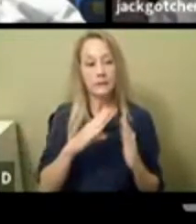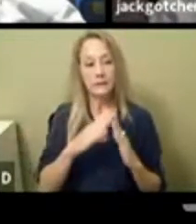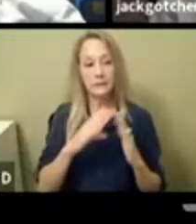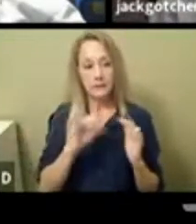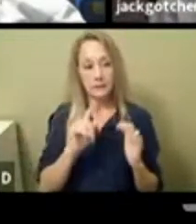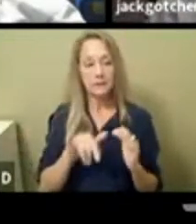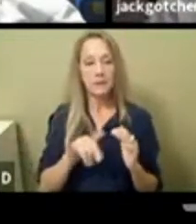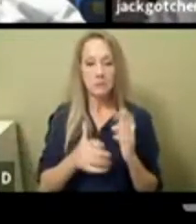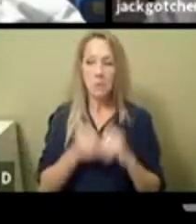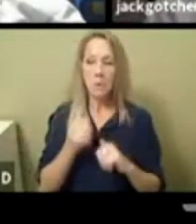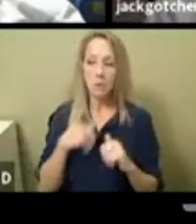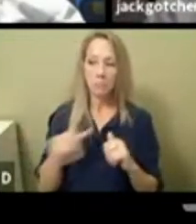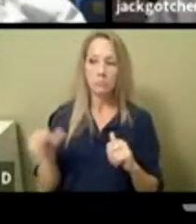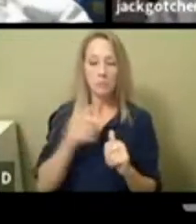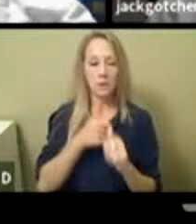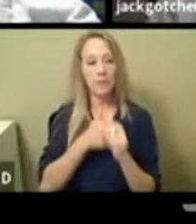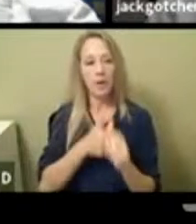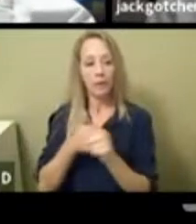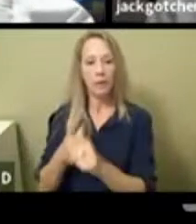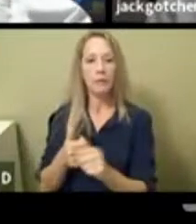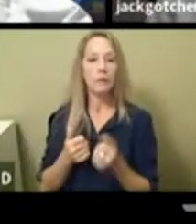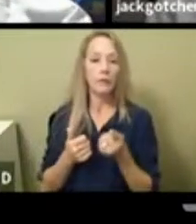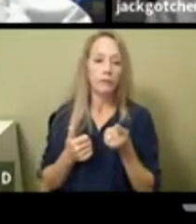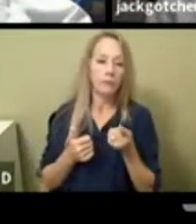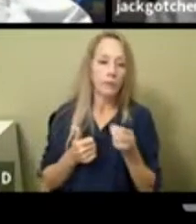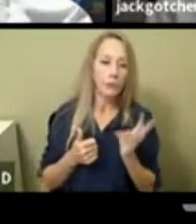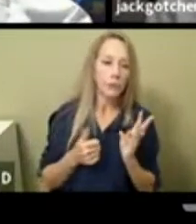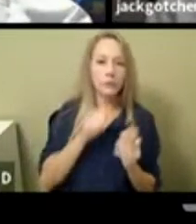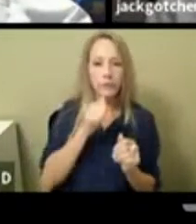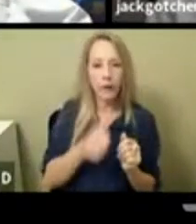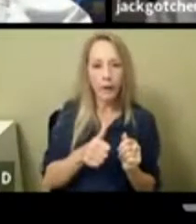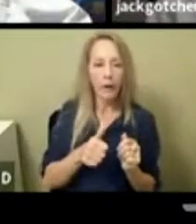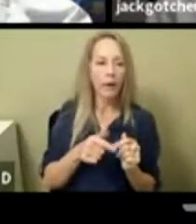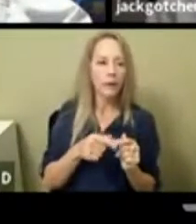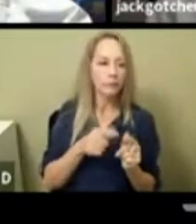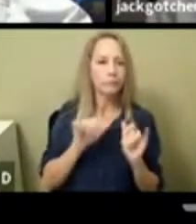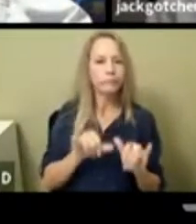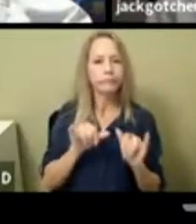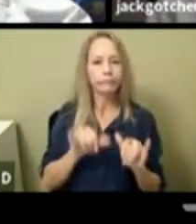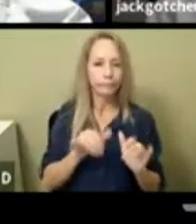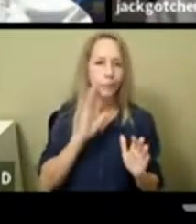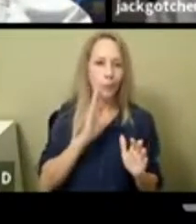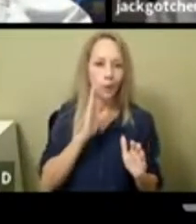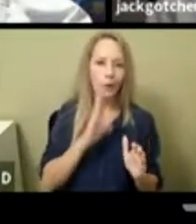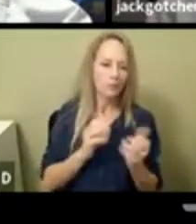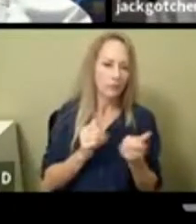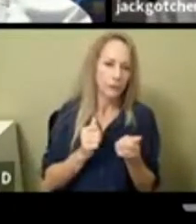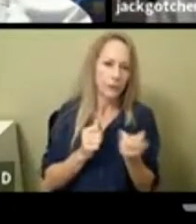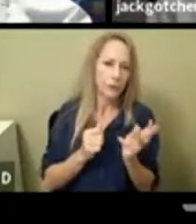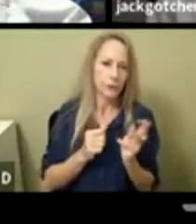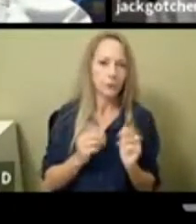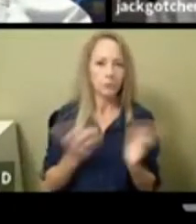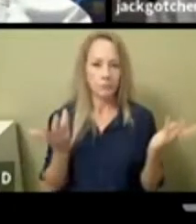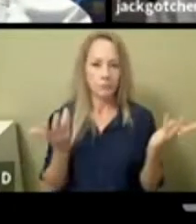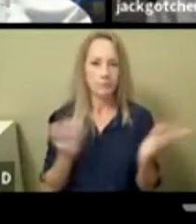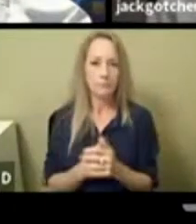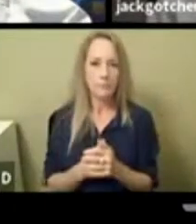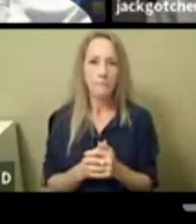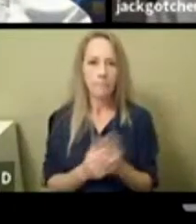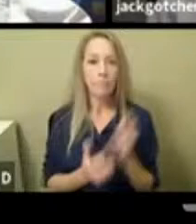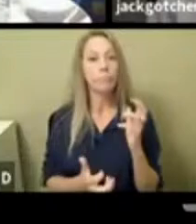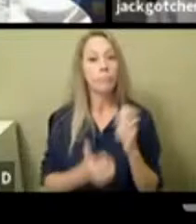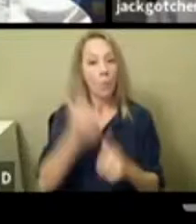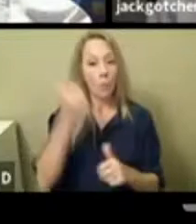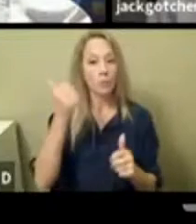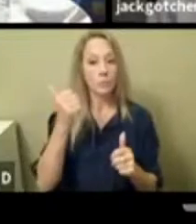certain outliers. They will remain outliers. So if, you know, we just need to realize that. But I think the majority